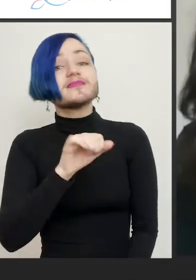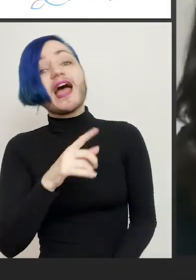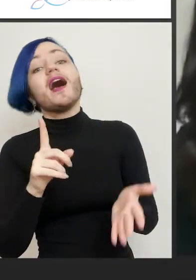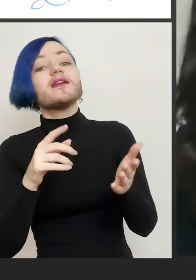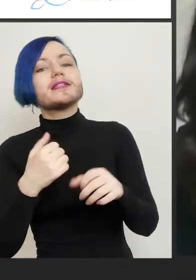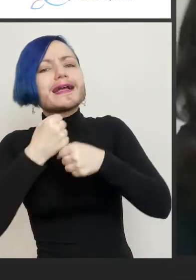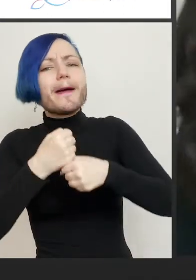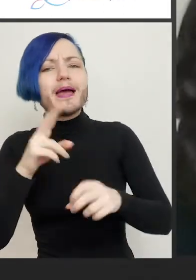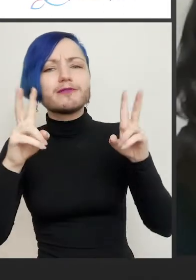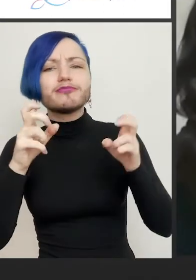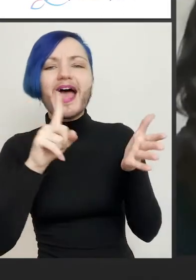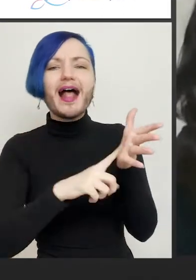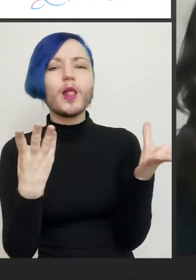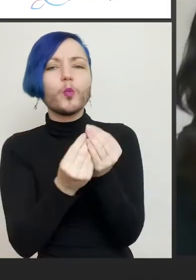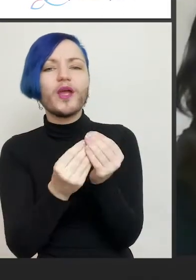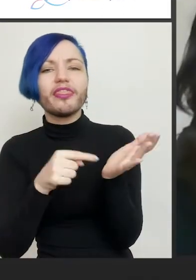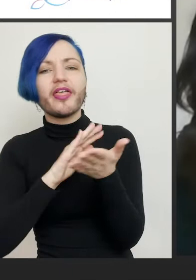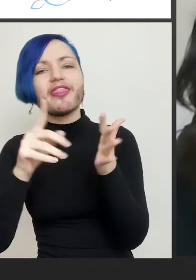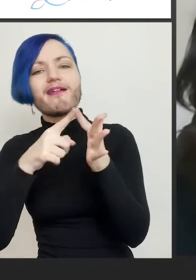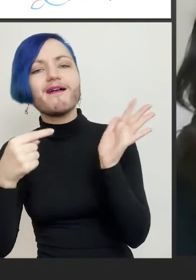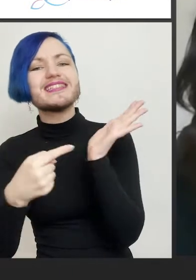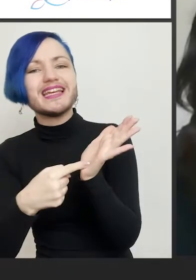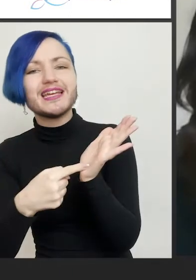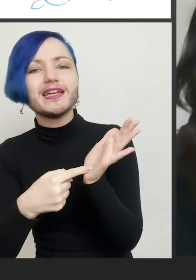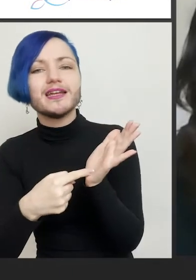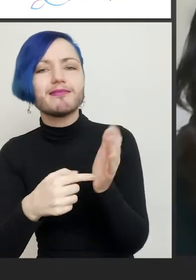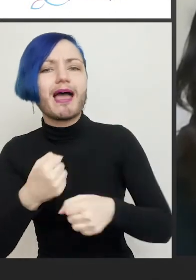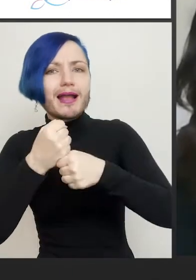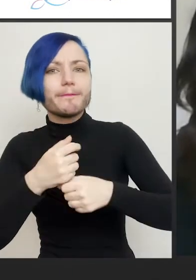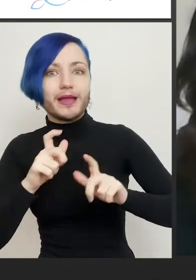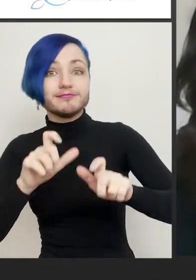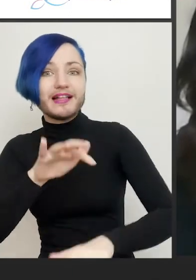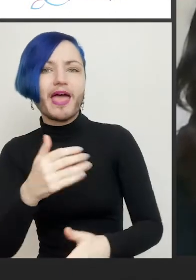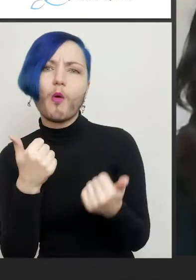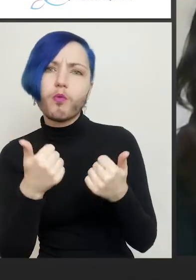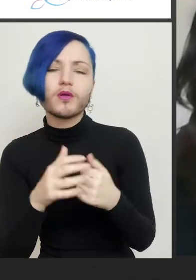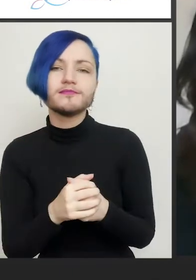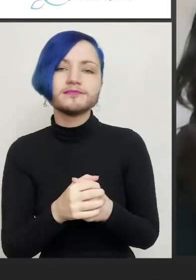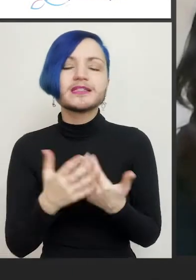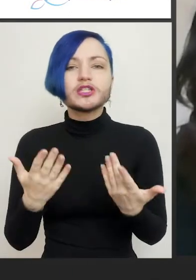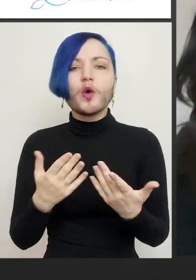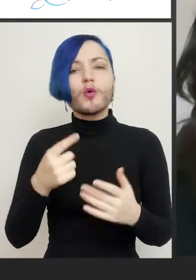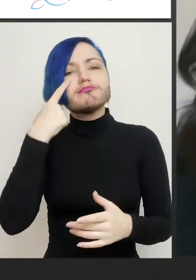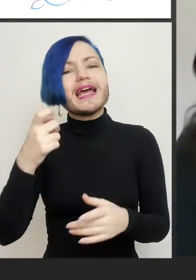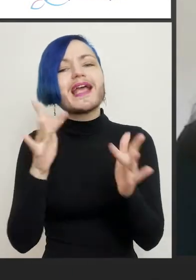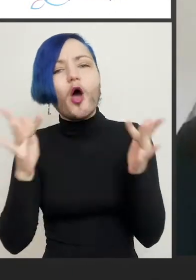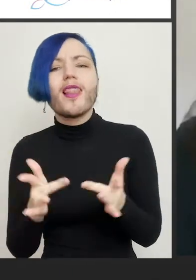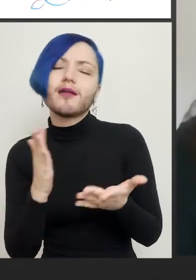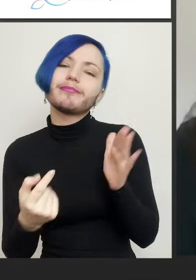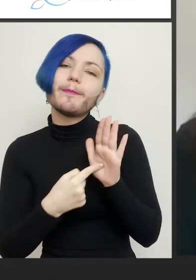really, really huge, and it continues. So yes, take heart, but take care online, I think, is the